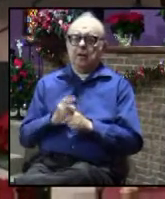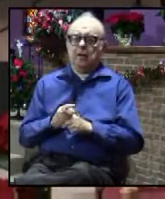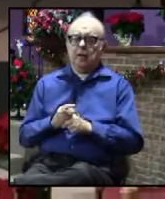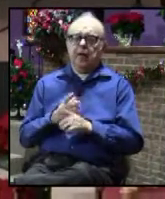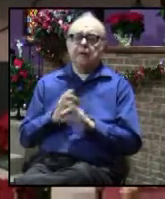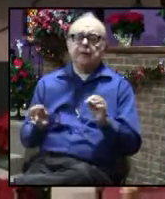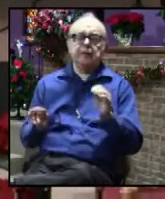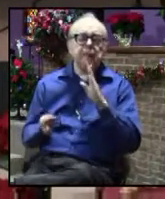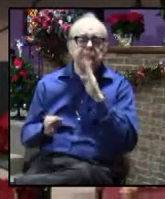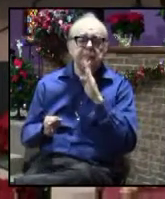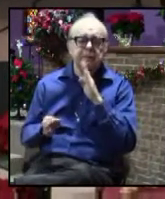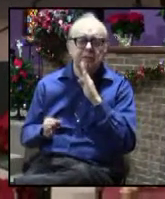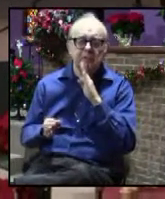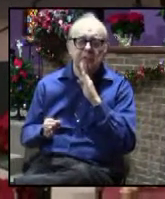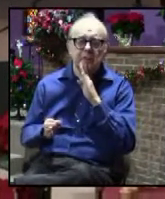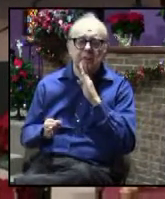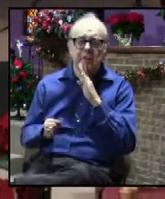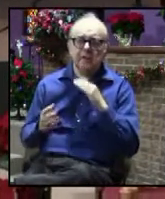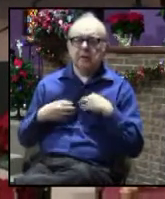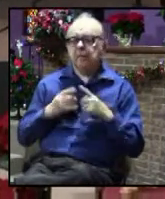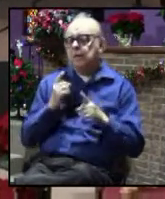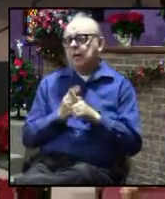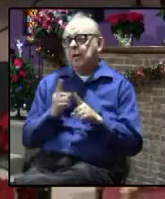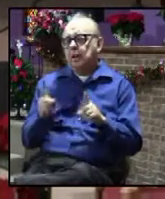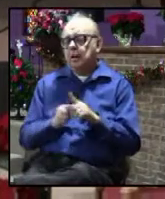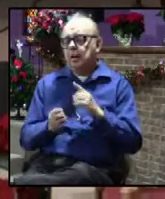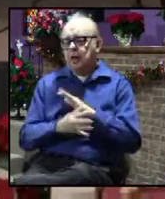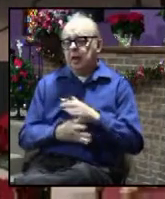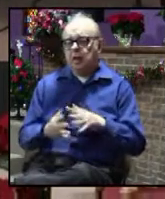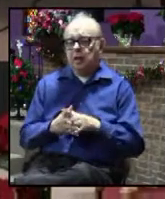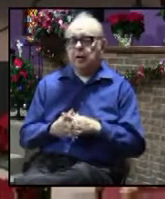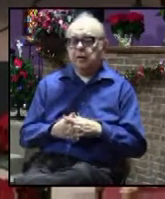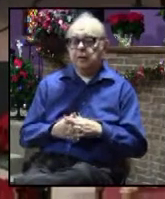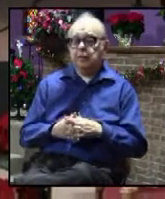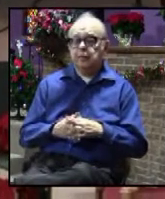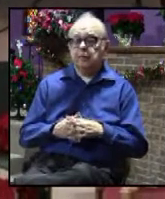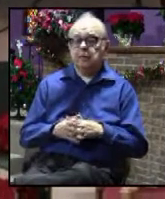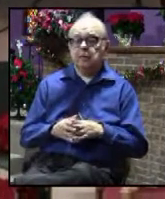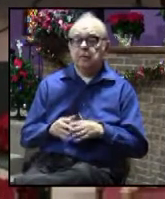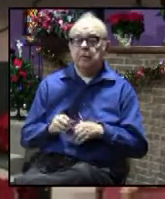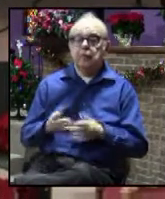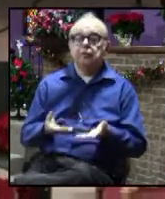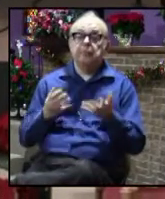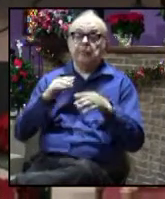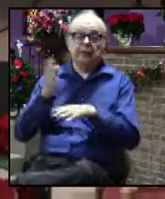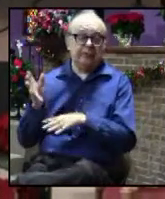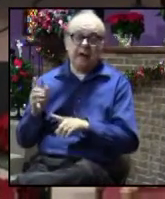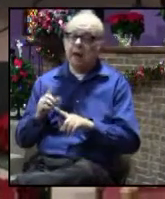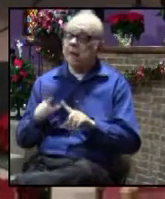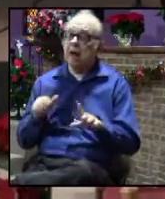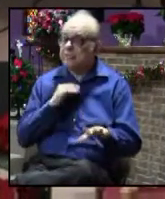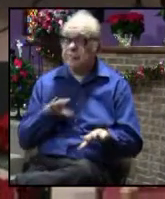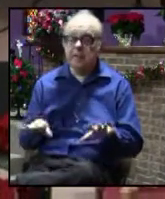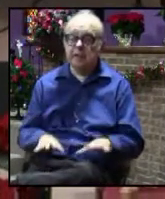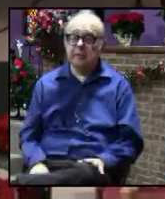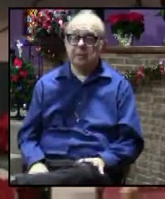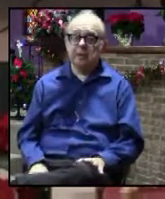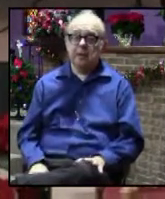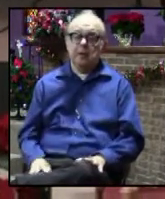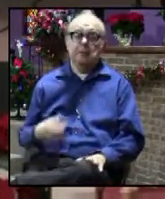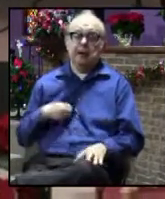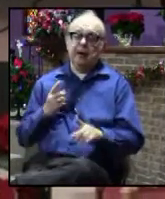freedom of speech. I have the right as an American to burn a flag. I won't, but I have the right to do